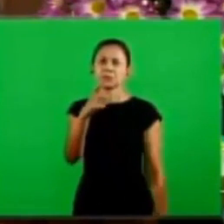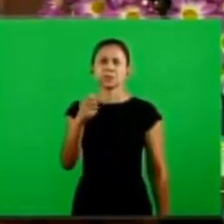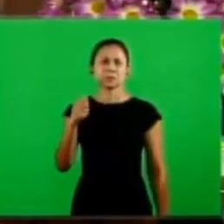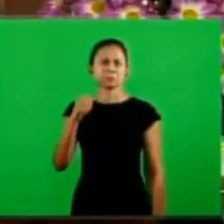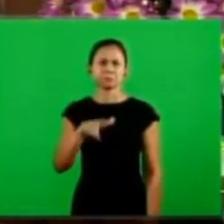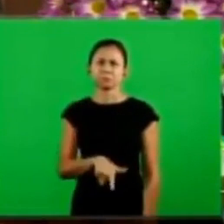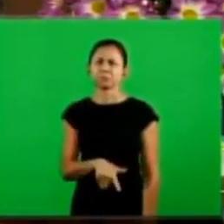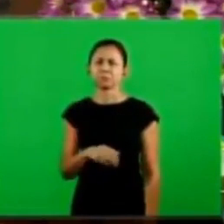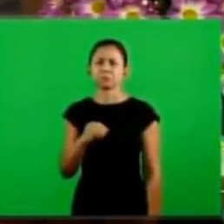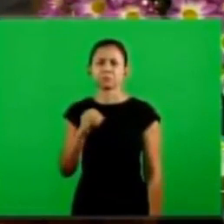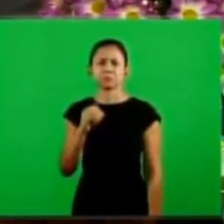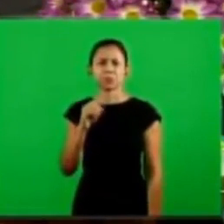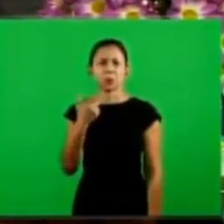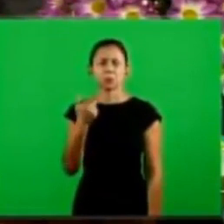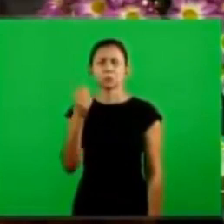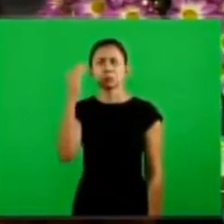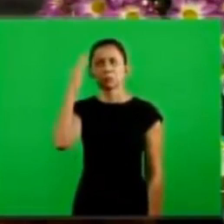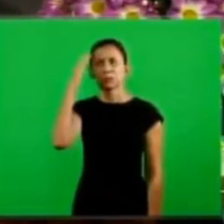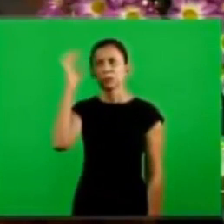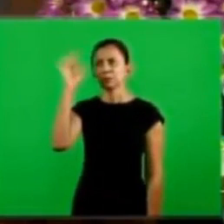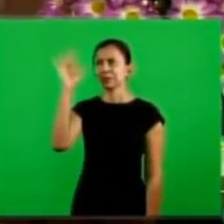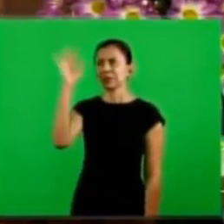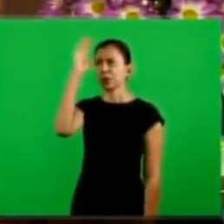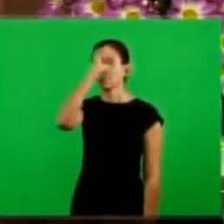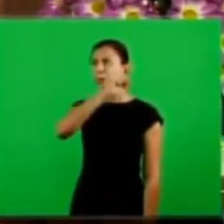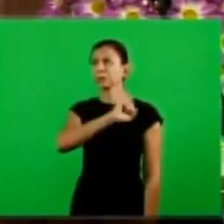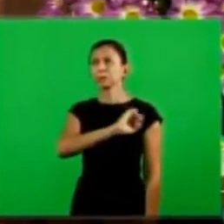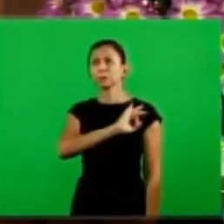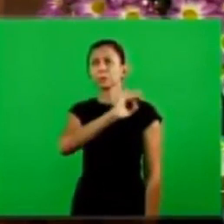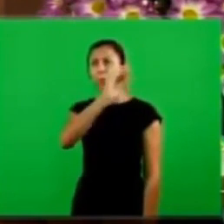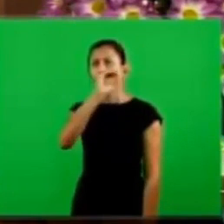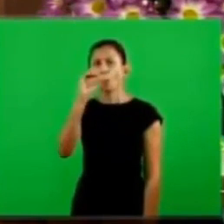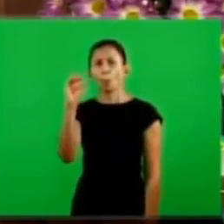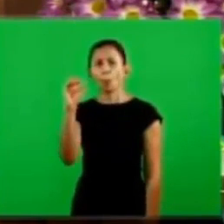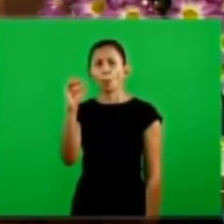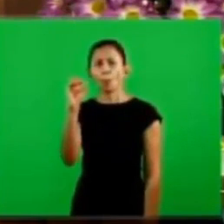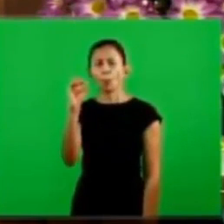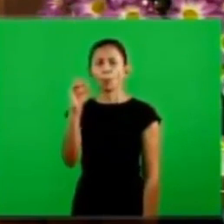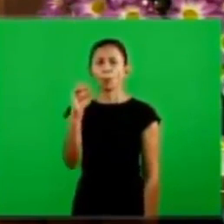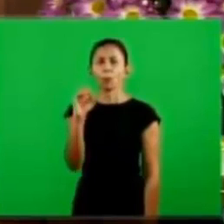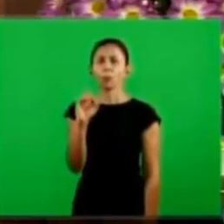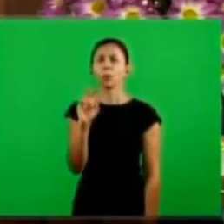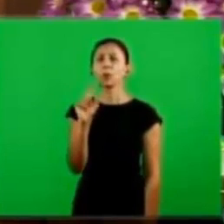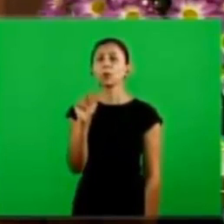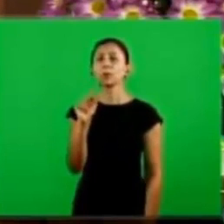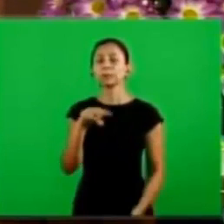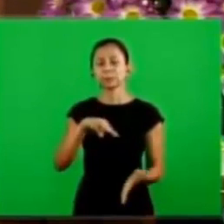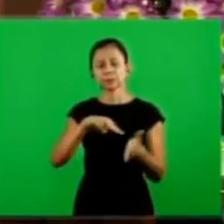in which one of them is the fellowship.